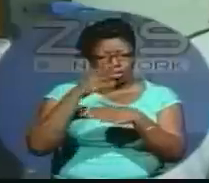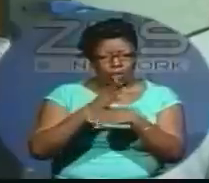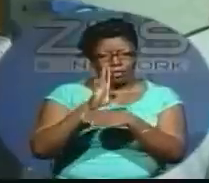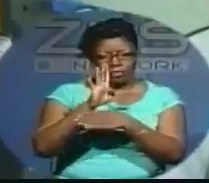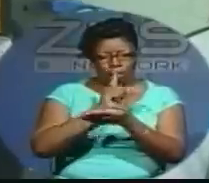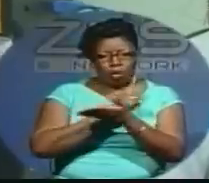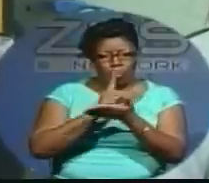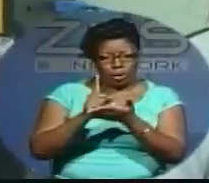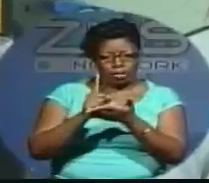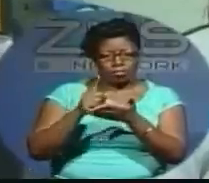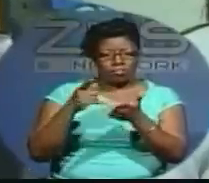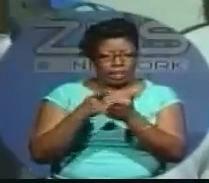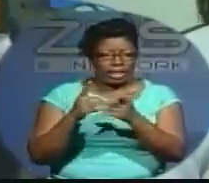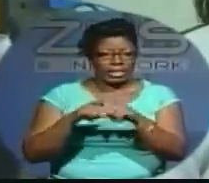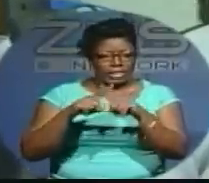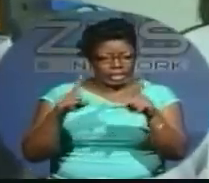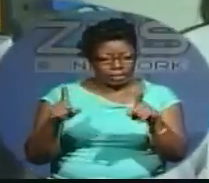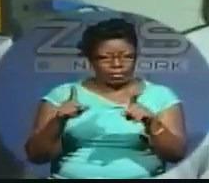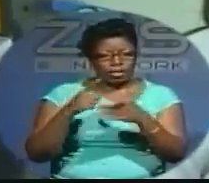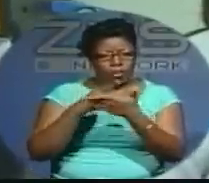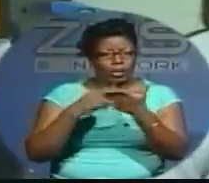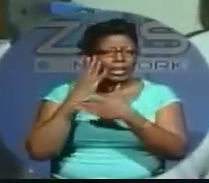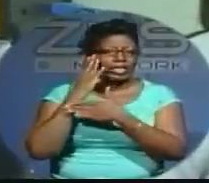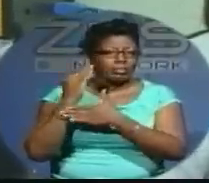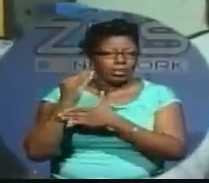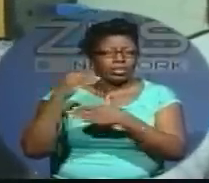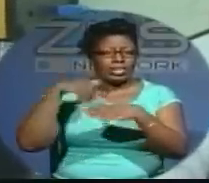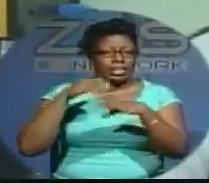it's very different from what I've experienced in